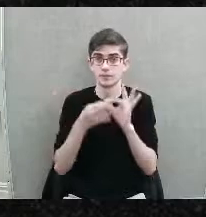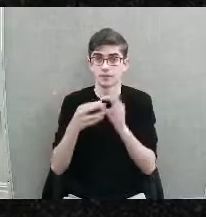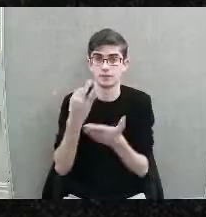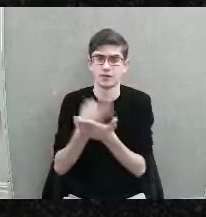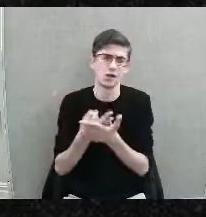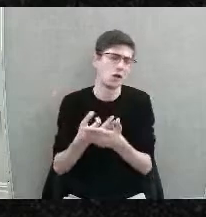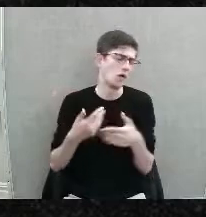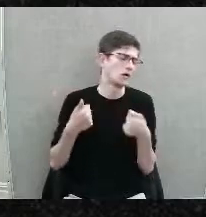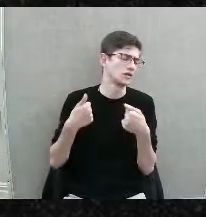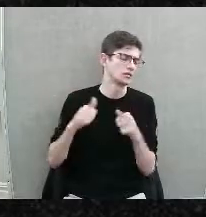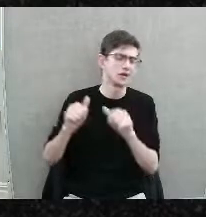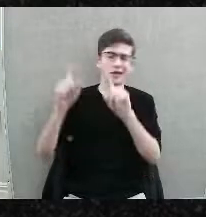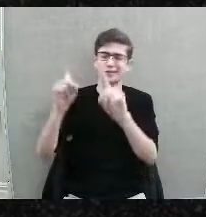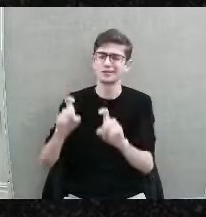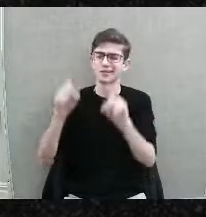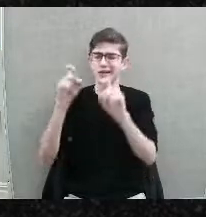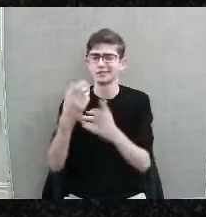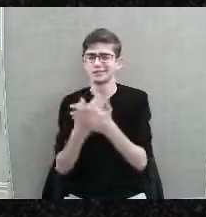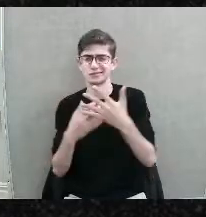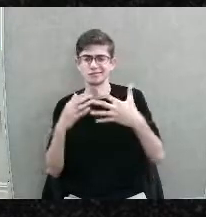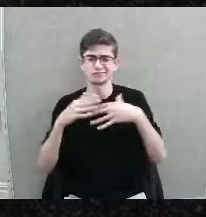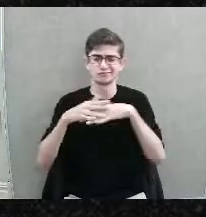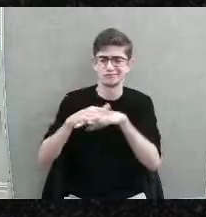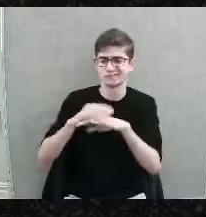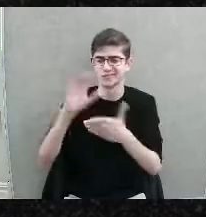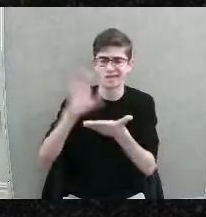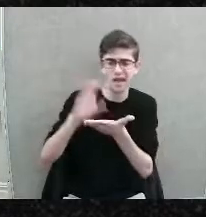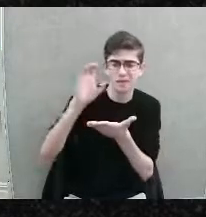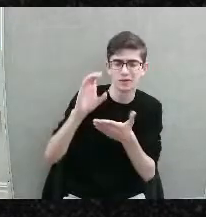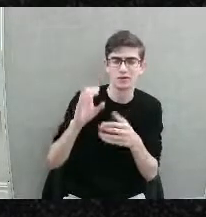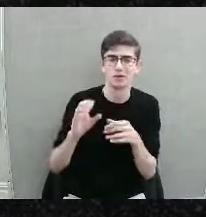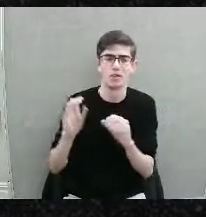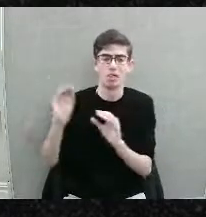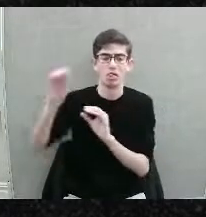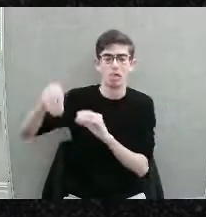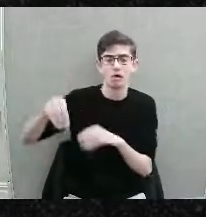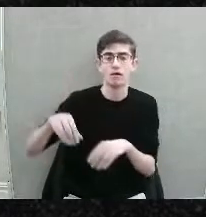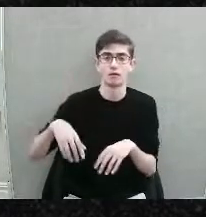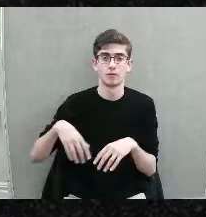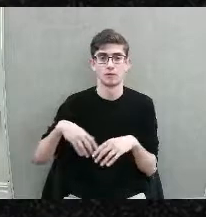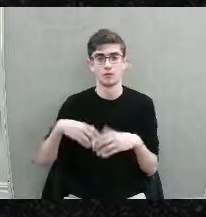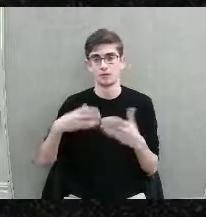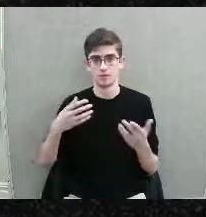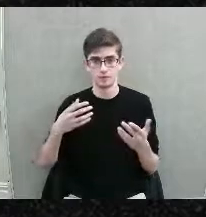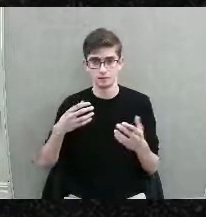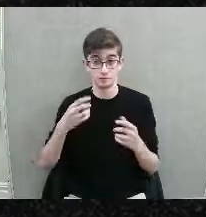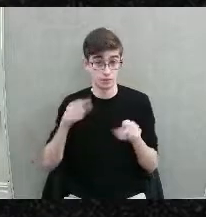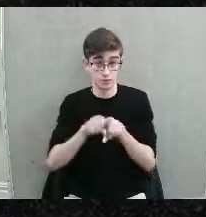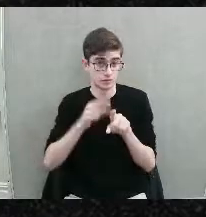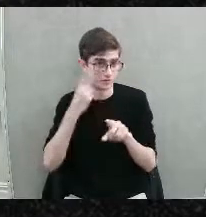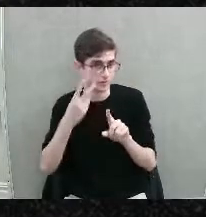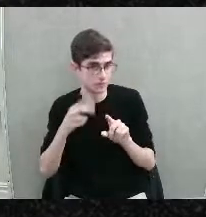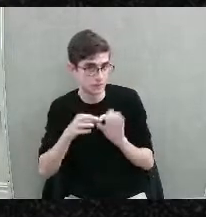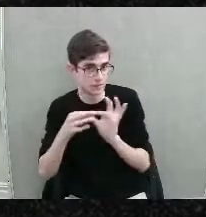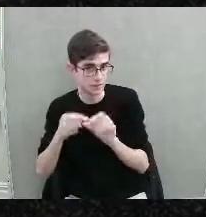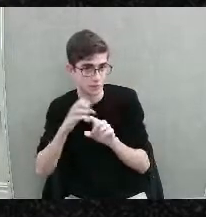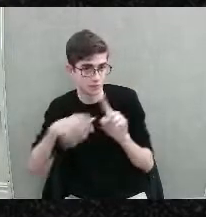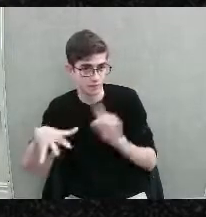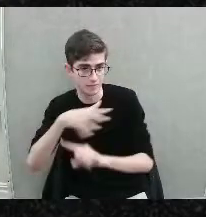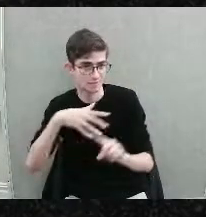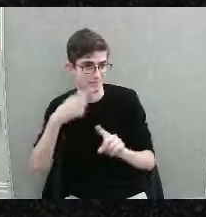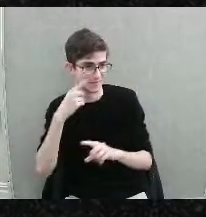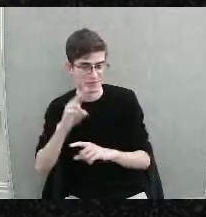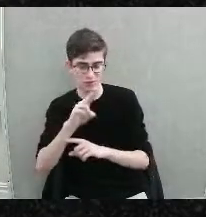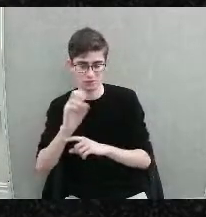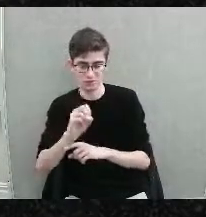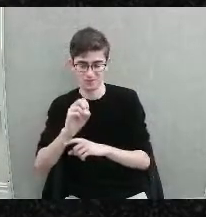sort of try this infusion of capital. But we've seen this in the realm of the environmental. I'm thinking here of the U.S.